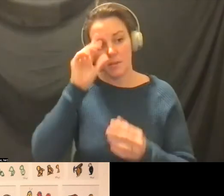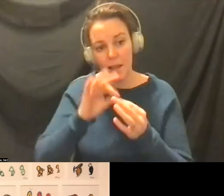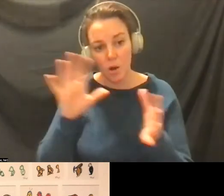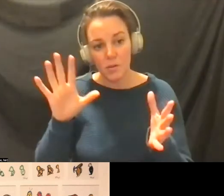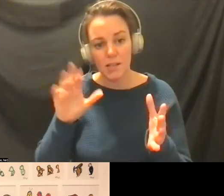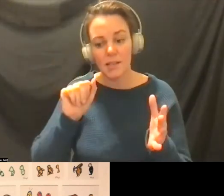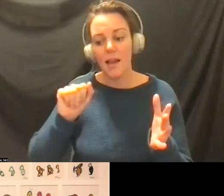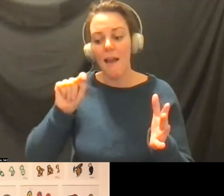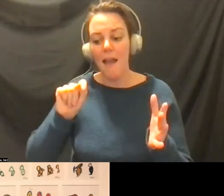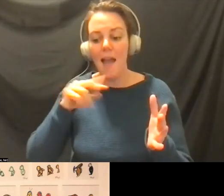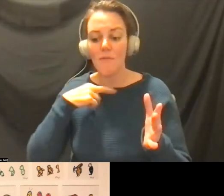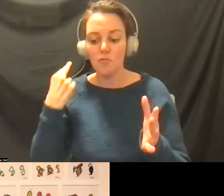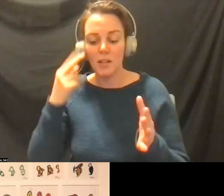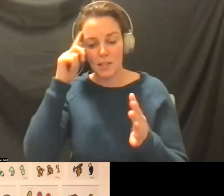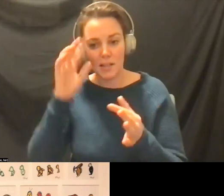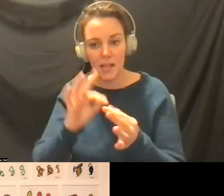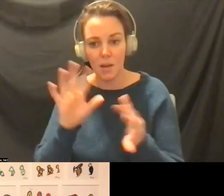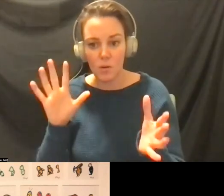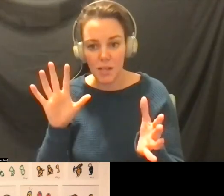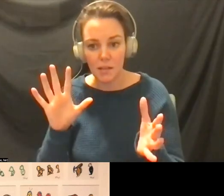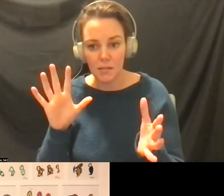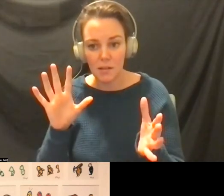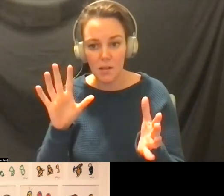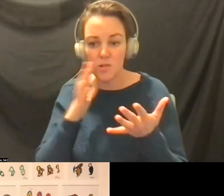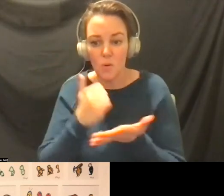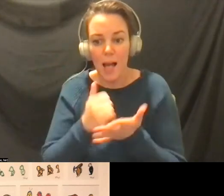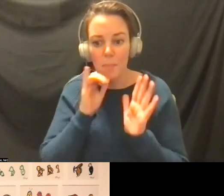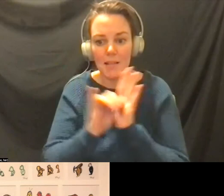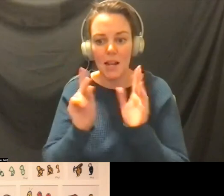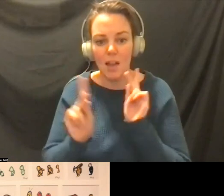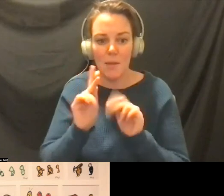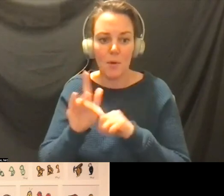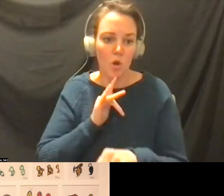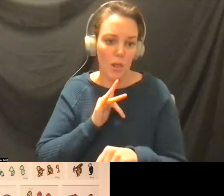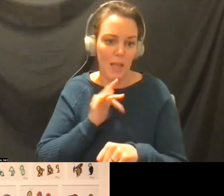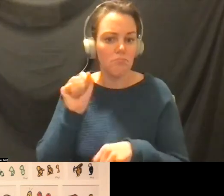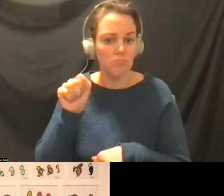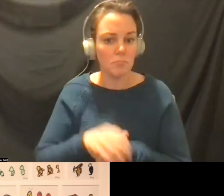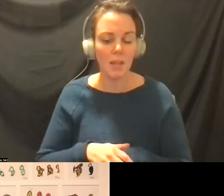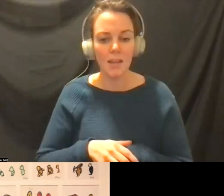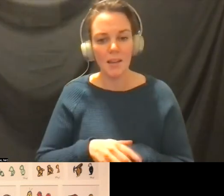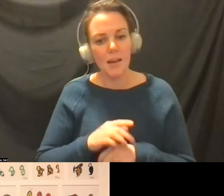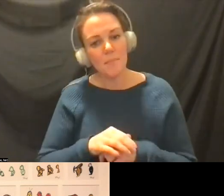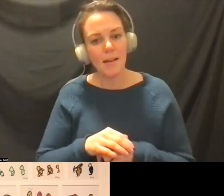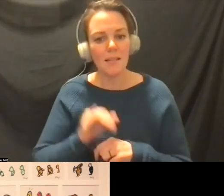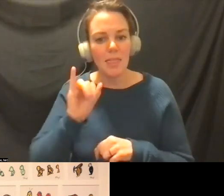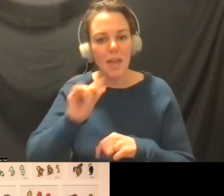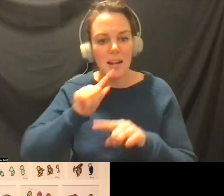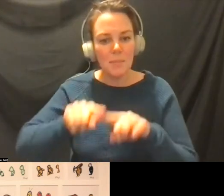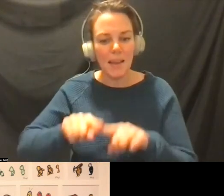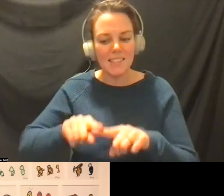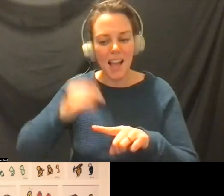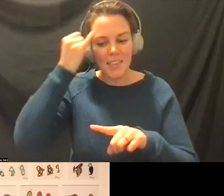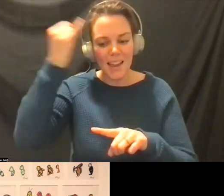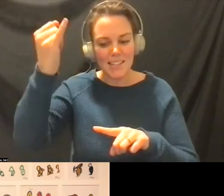clinic to really identify people early. But this is based on the notion